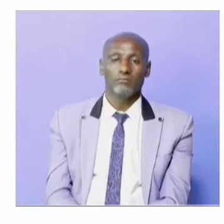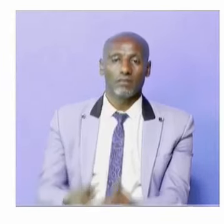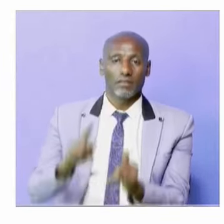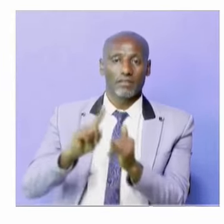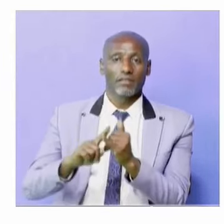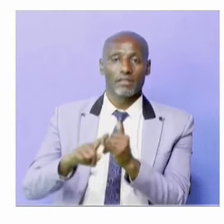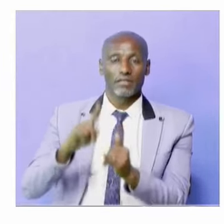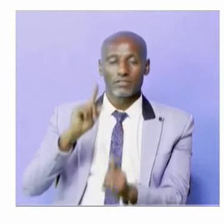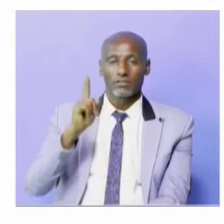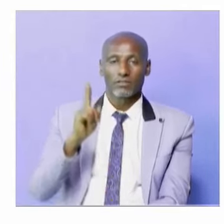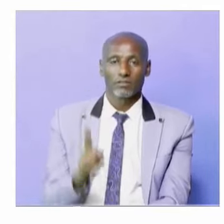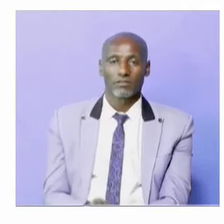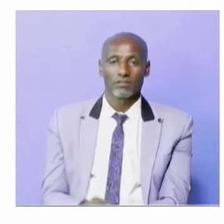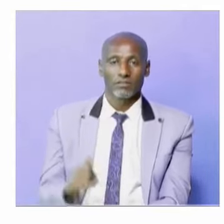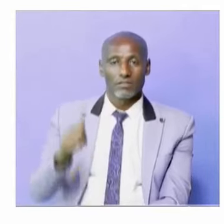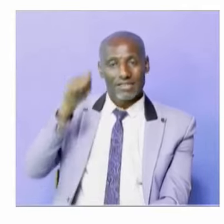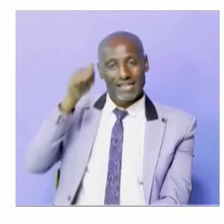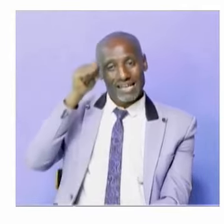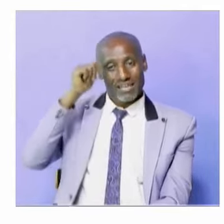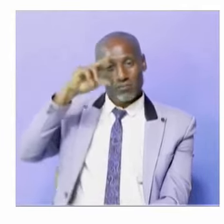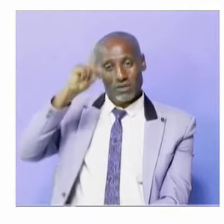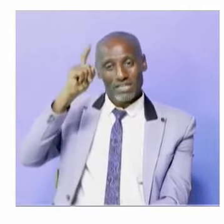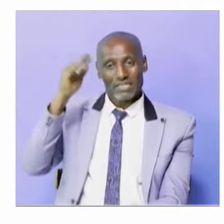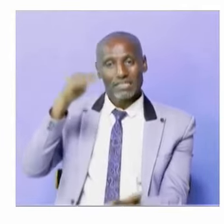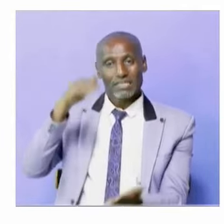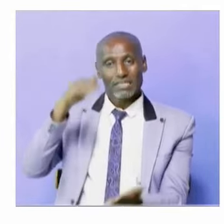blank. The last one. Alamu asked it again,